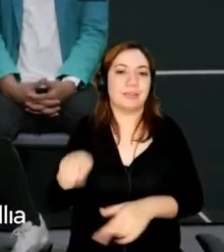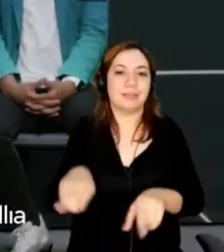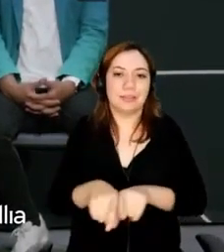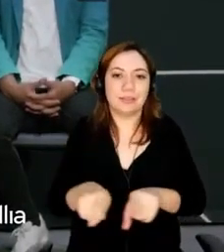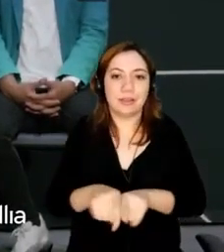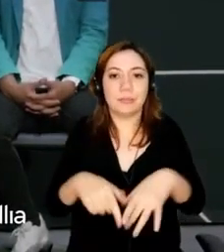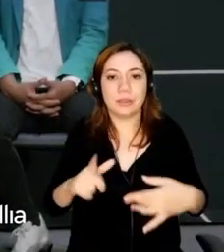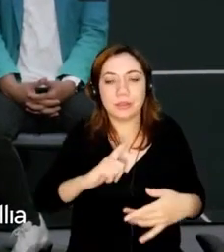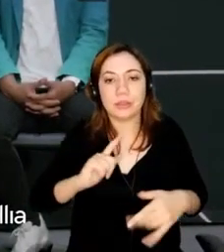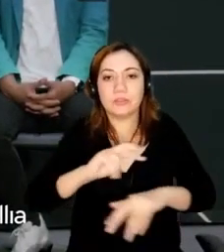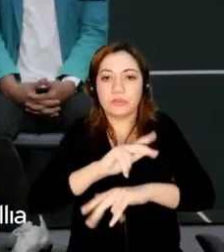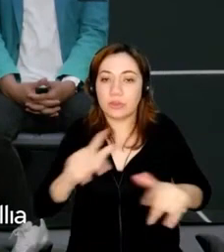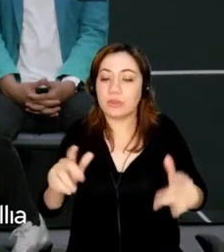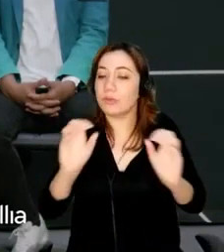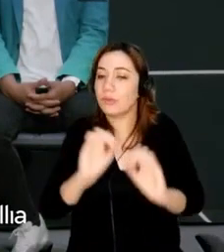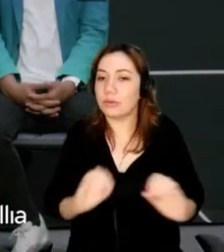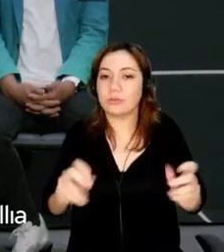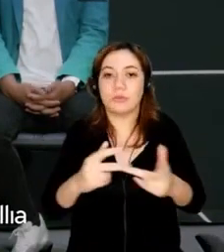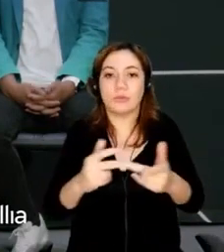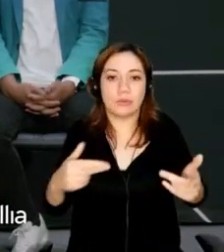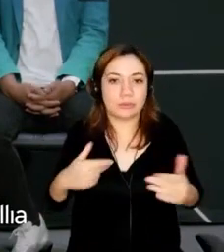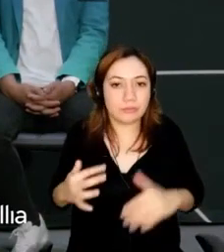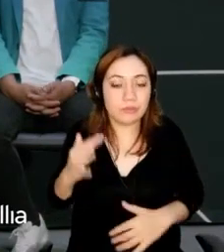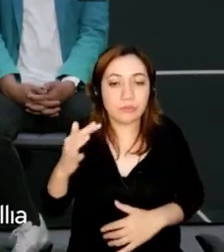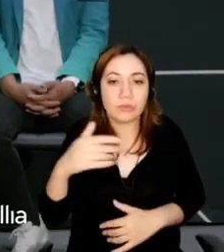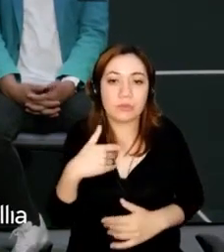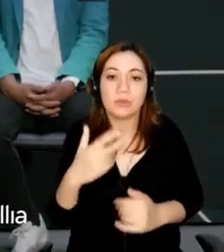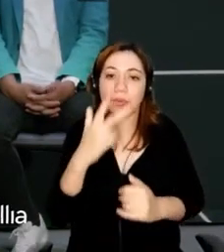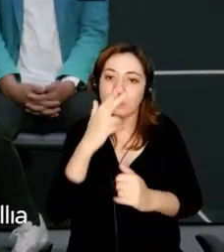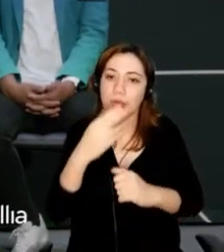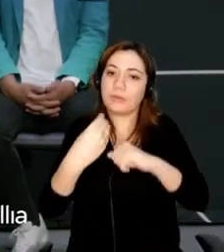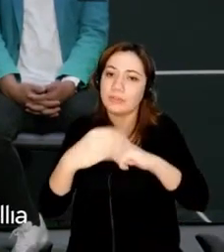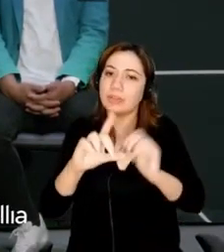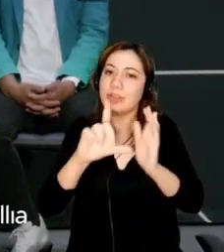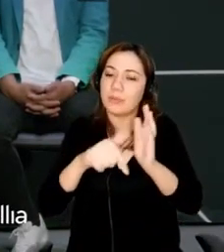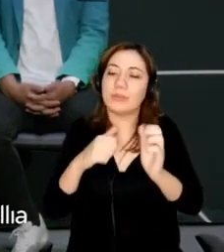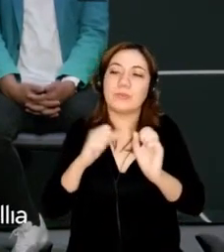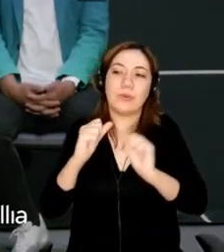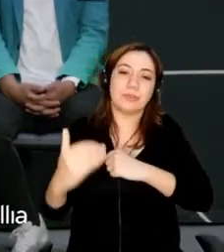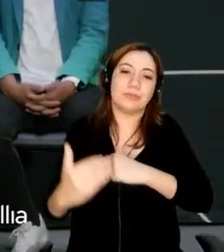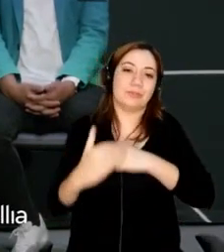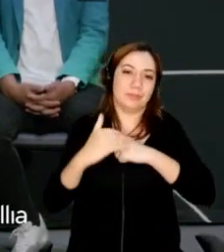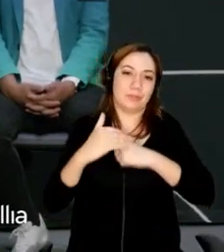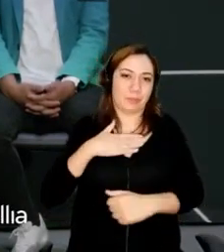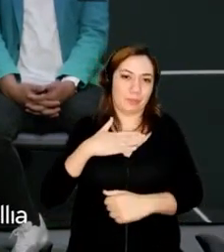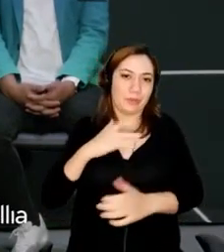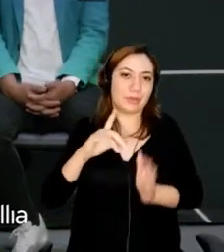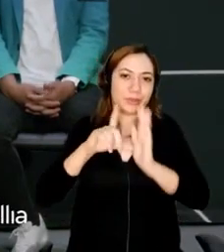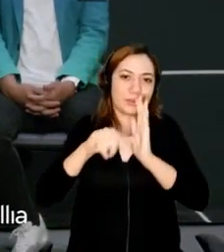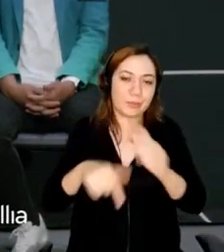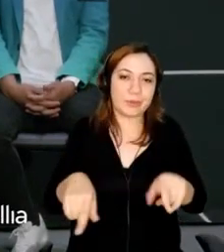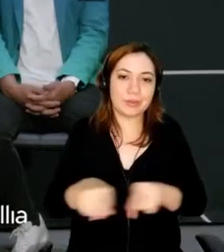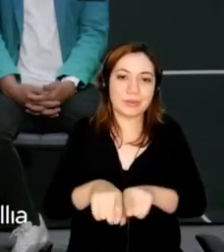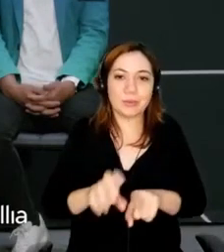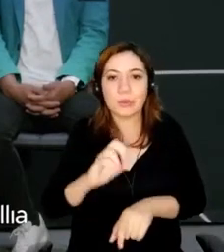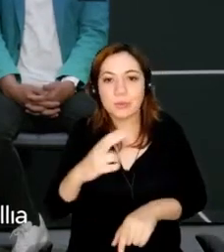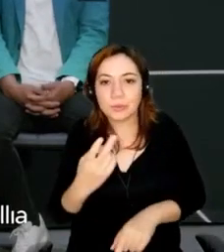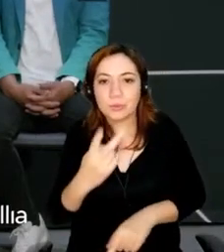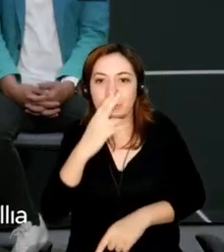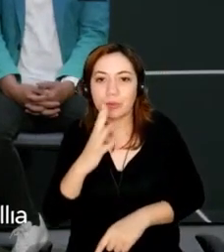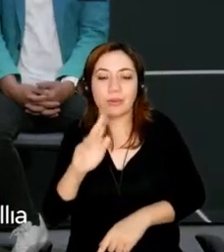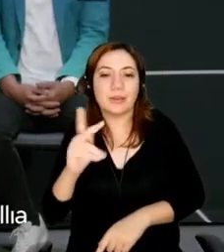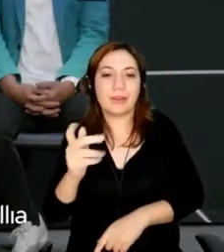just recommend you can talk to me about it later at the game, or take a look at halocollar.com. I don't want to take too